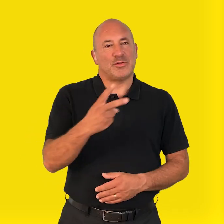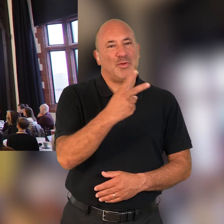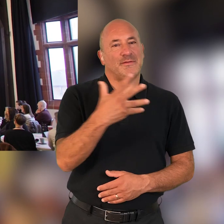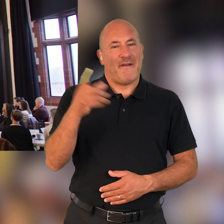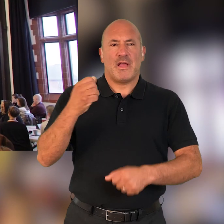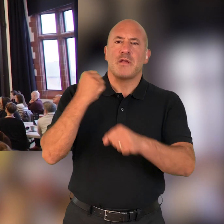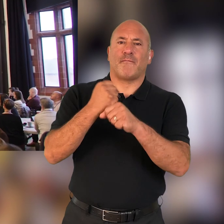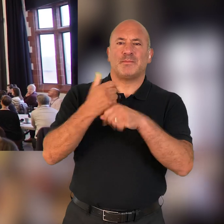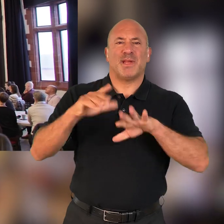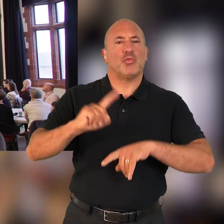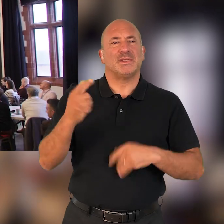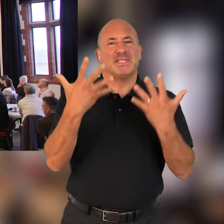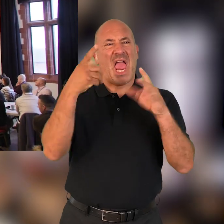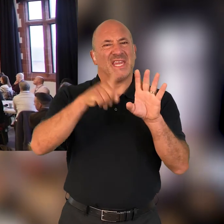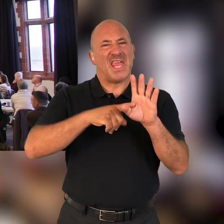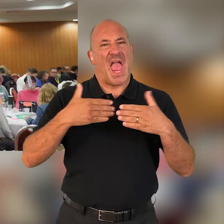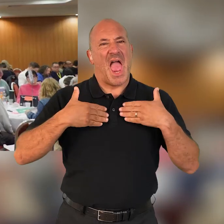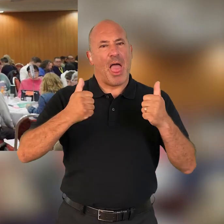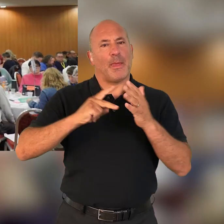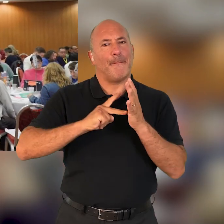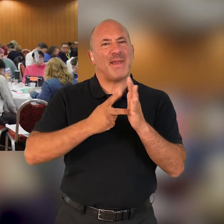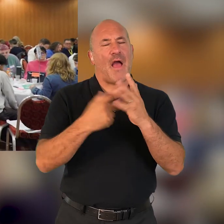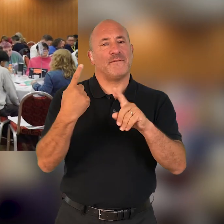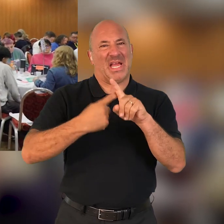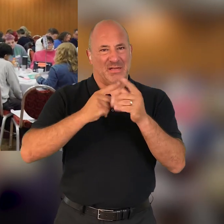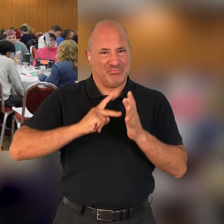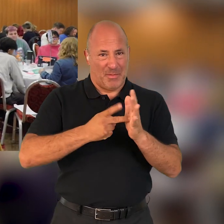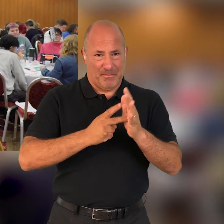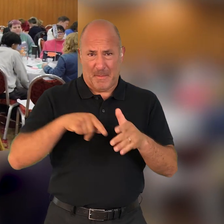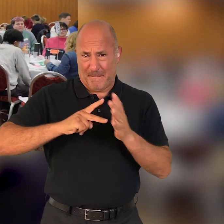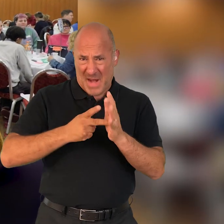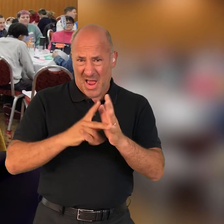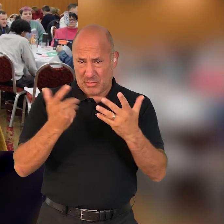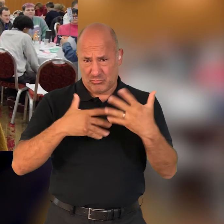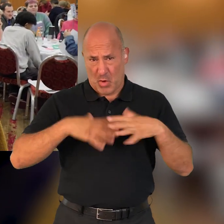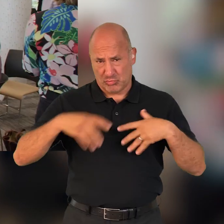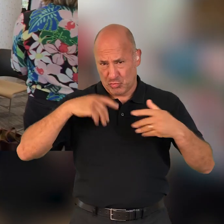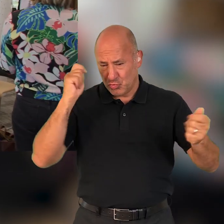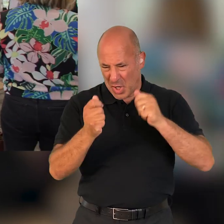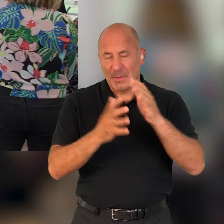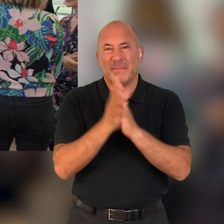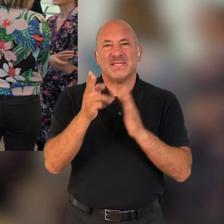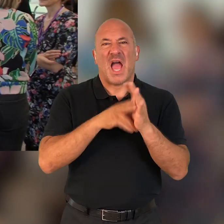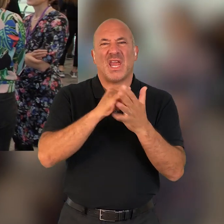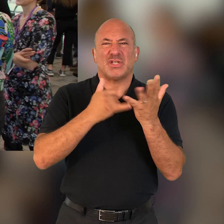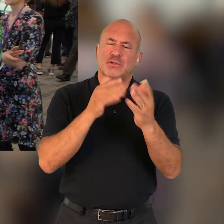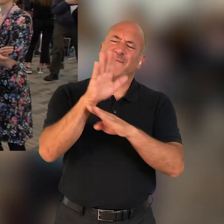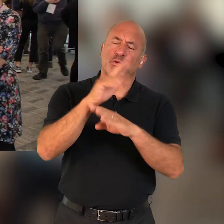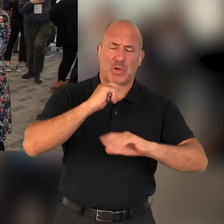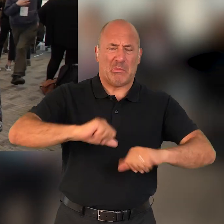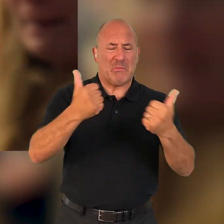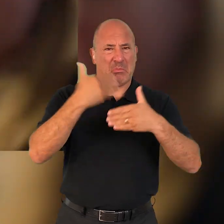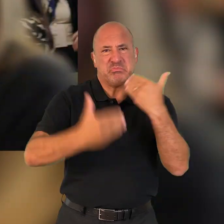In 2025, the government published a 10-year health plan for England. The plan outlines the changes that need to be delivered to make the NHS fit for the future.